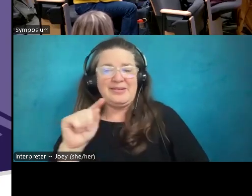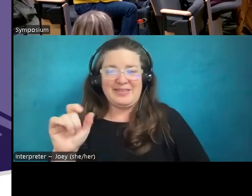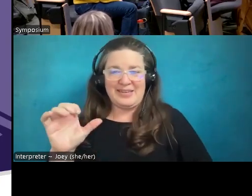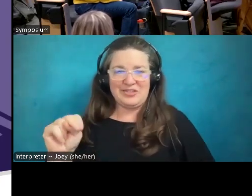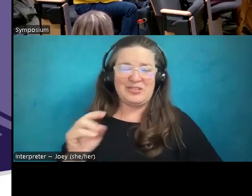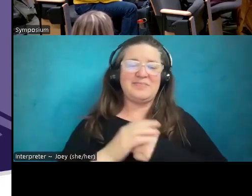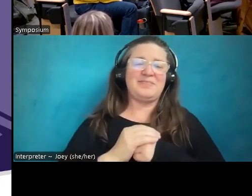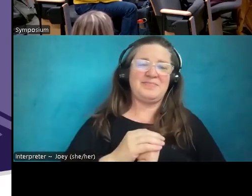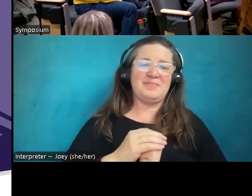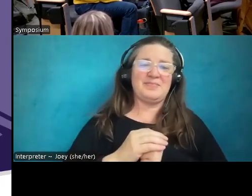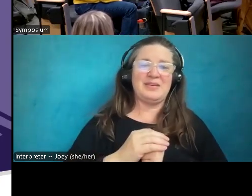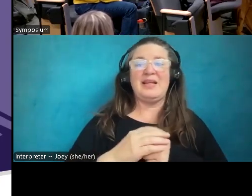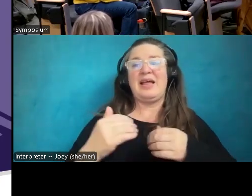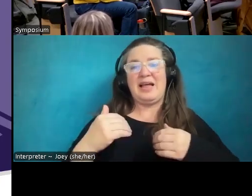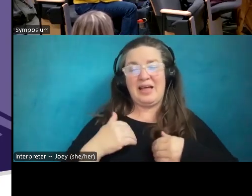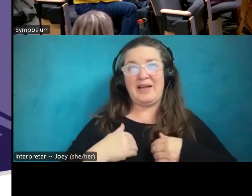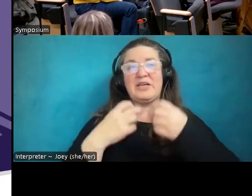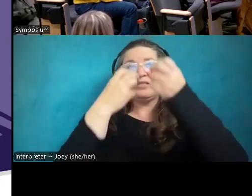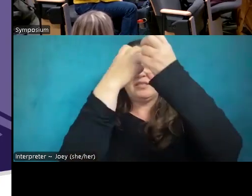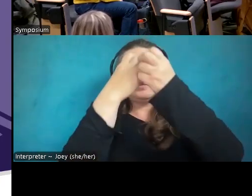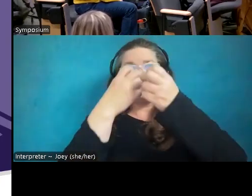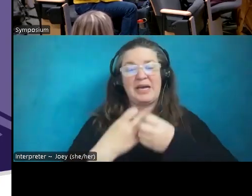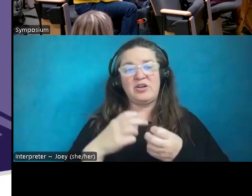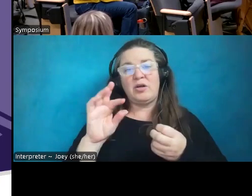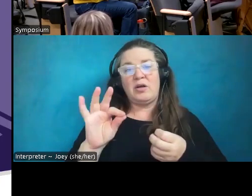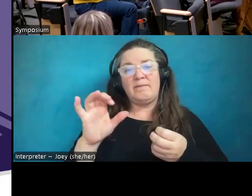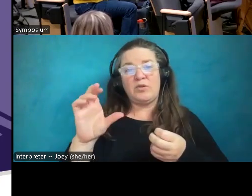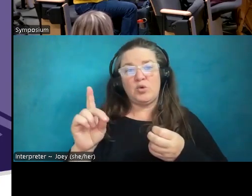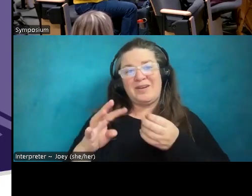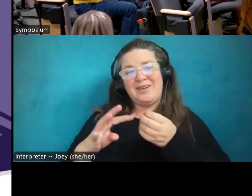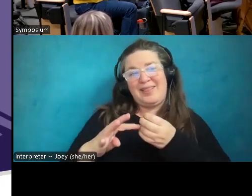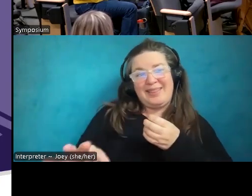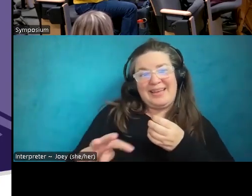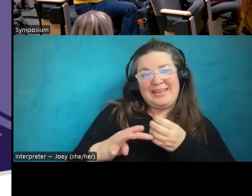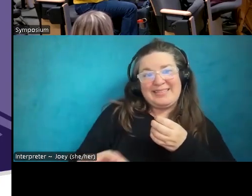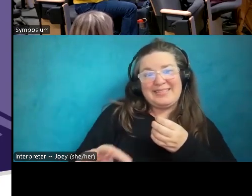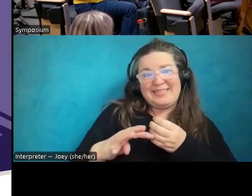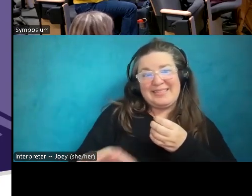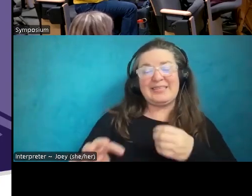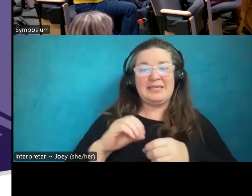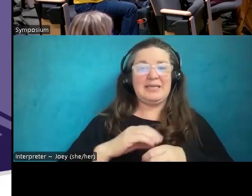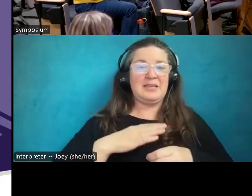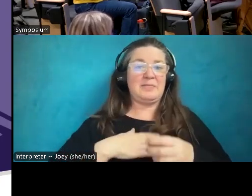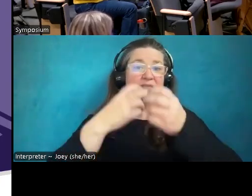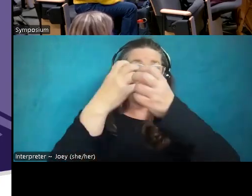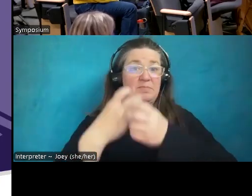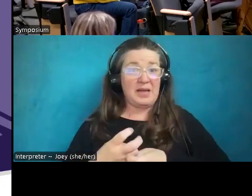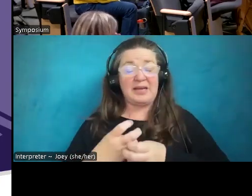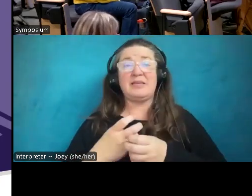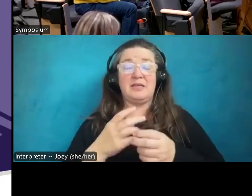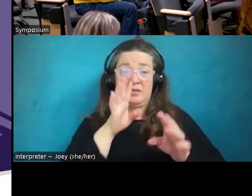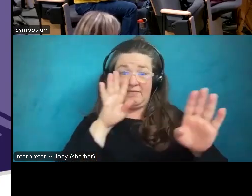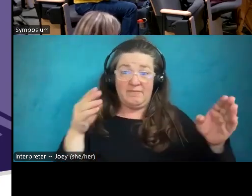spinal fluid leaks in my spine. And it was amazing. I started tolerating music. I could listen to music again. I could tolerate this